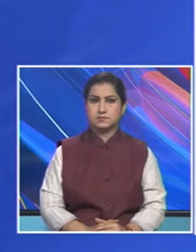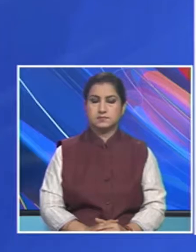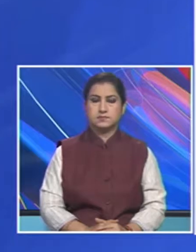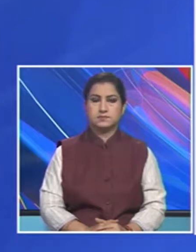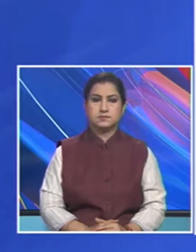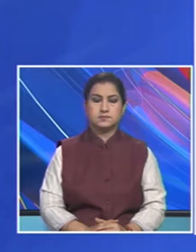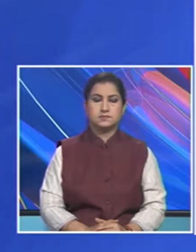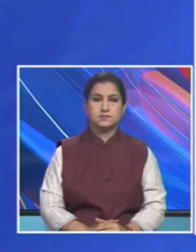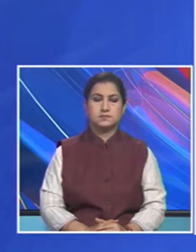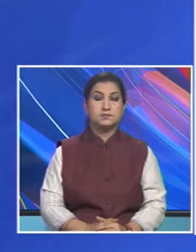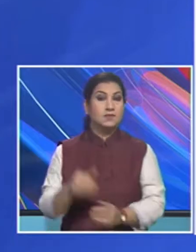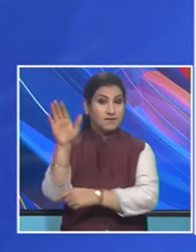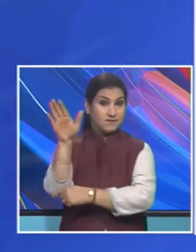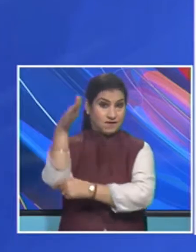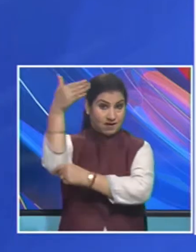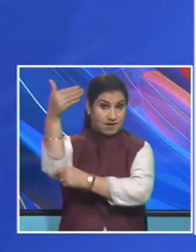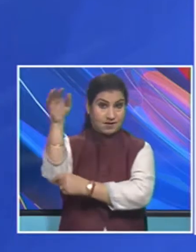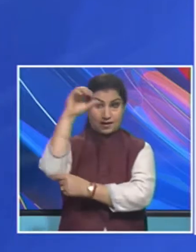The flag